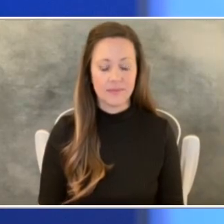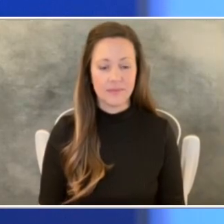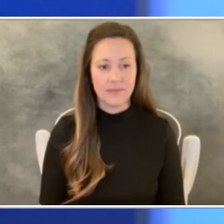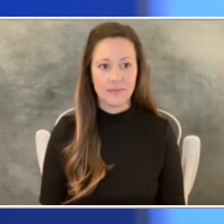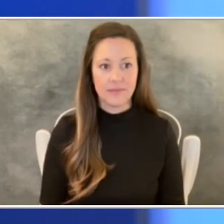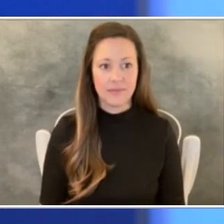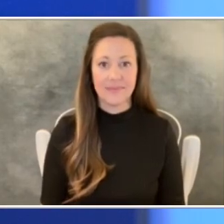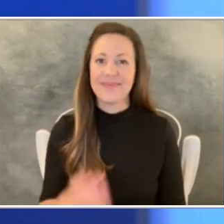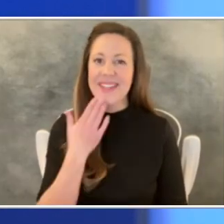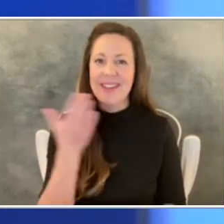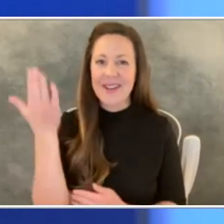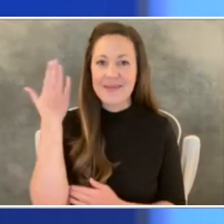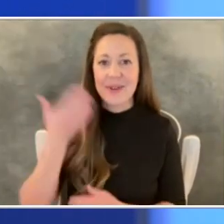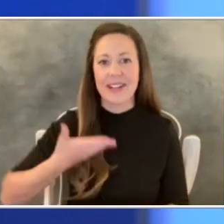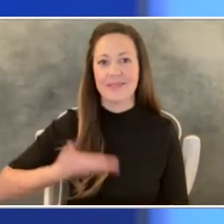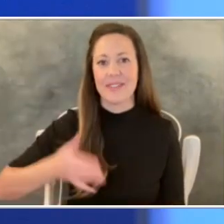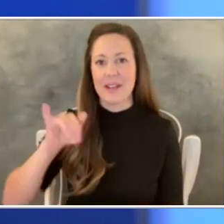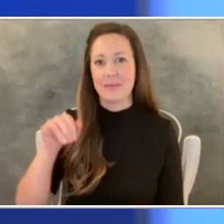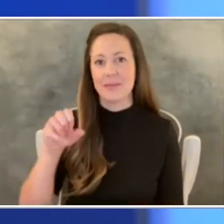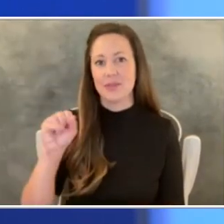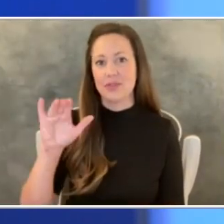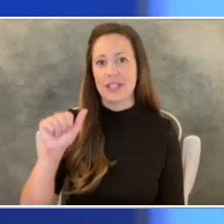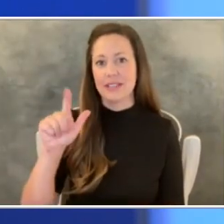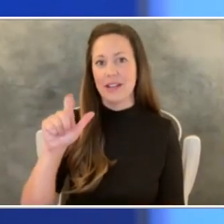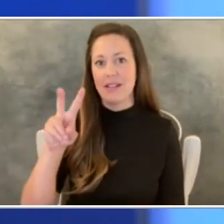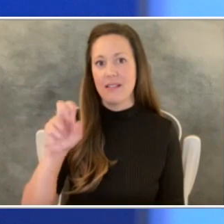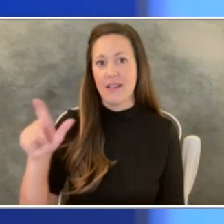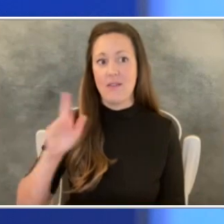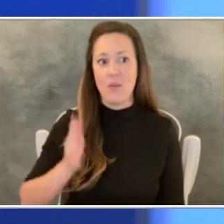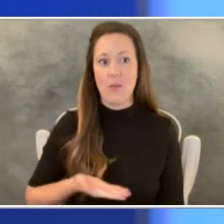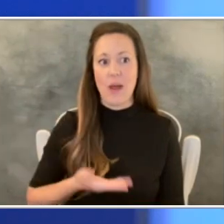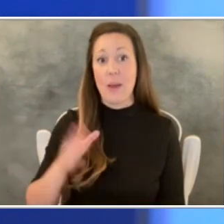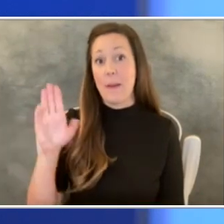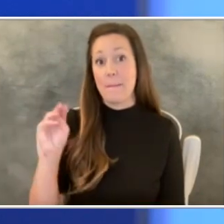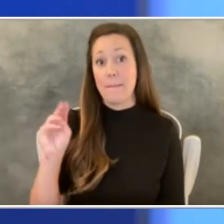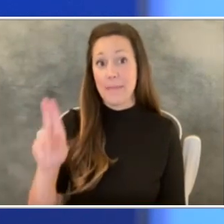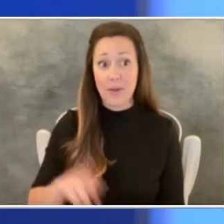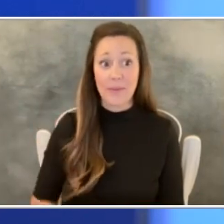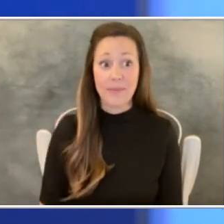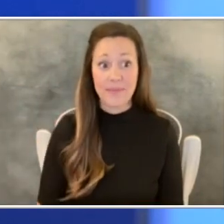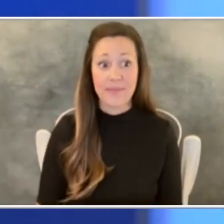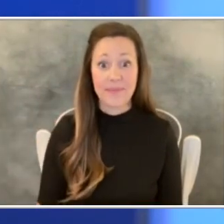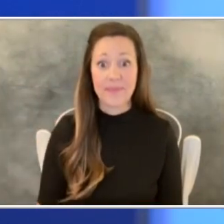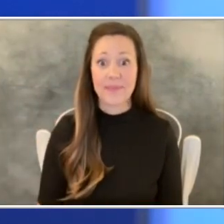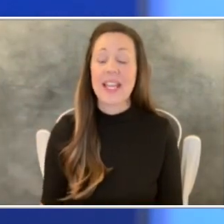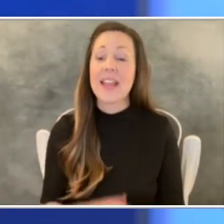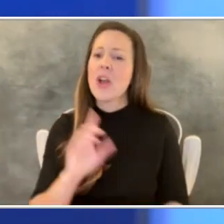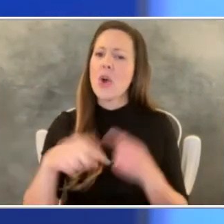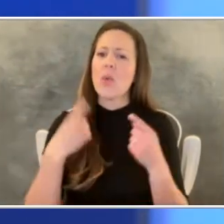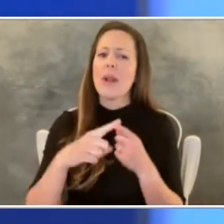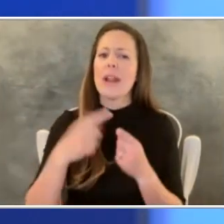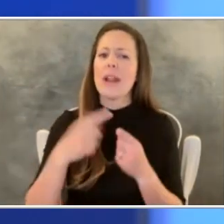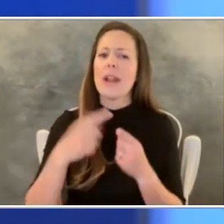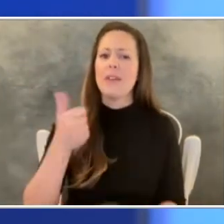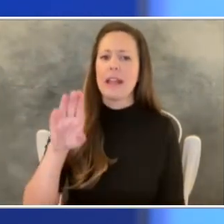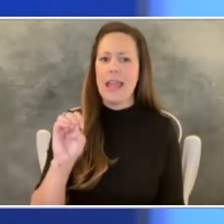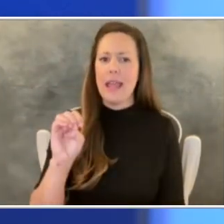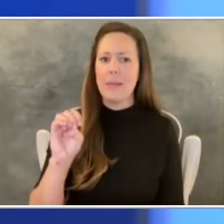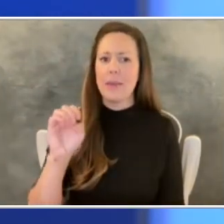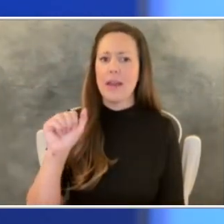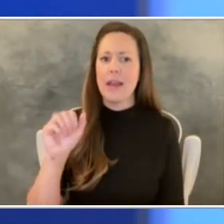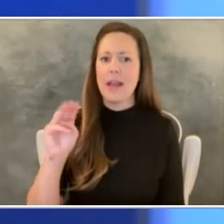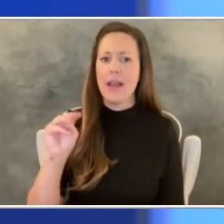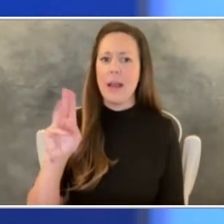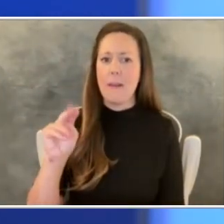Good morning, I'm Jessica Lovell, and welcome to the Morning Medical Update. I'm Jessica Lovell. When Gabe Amundarain